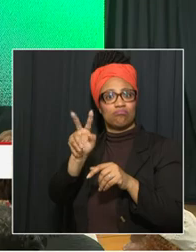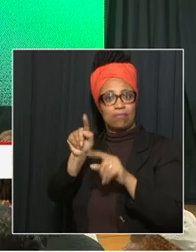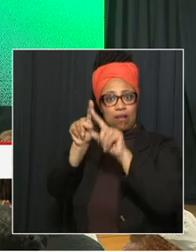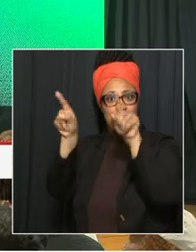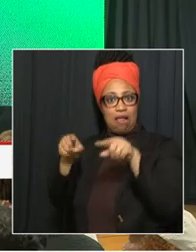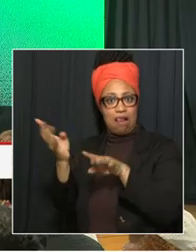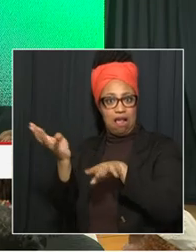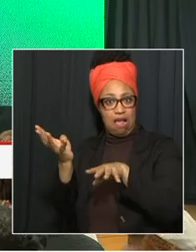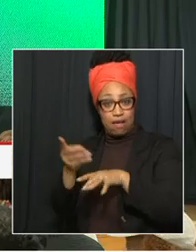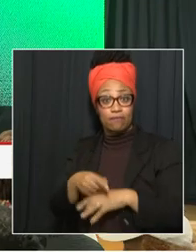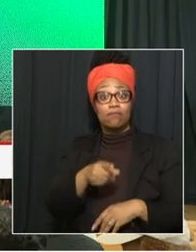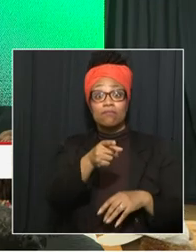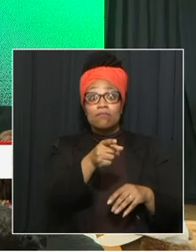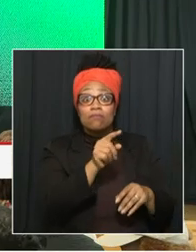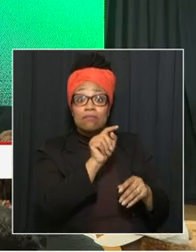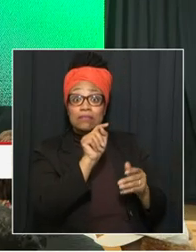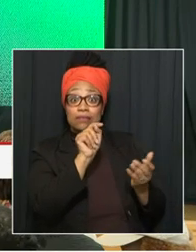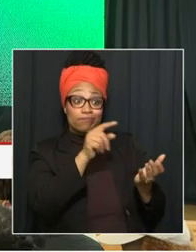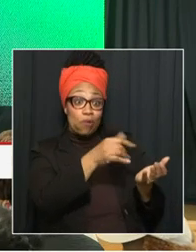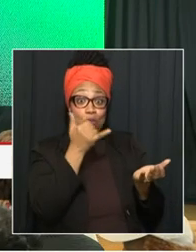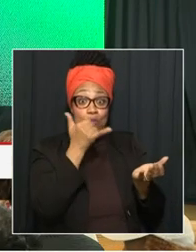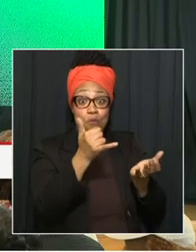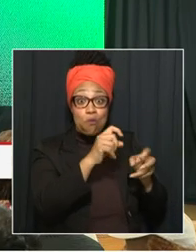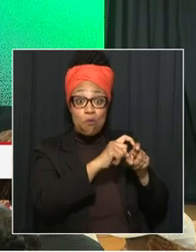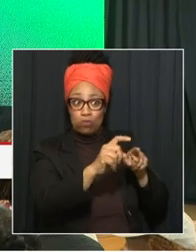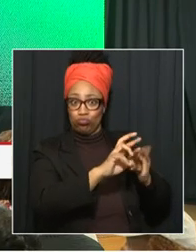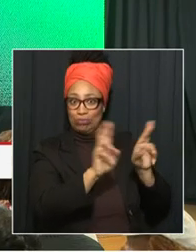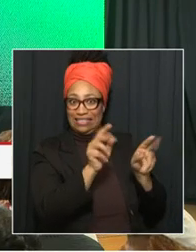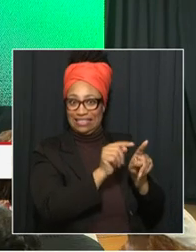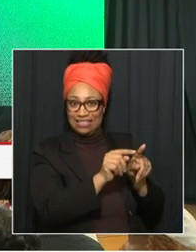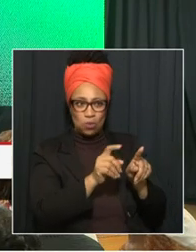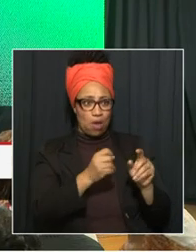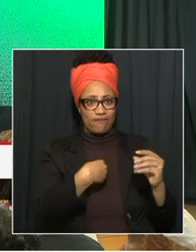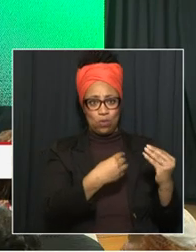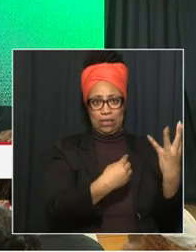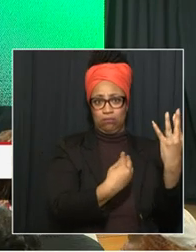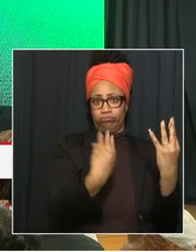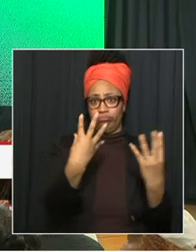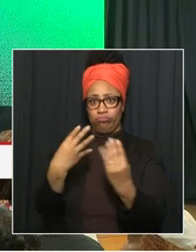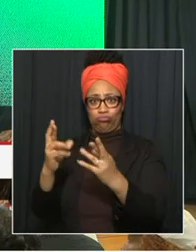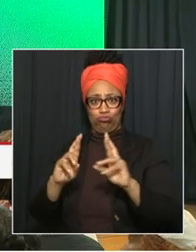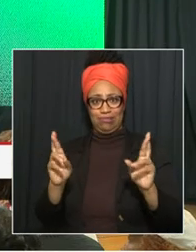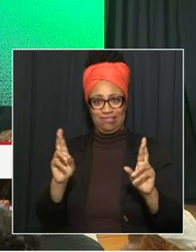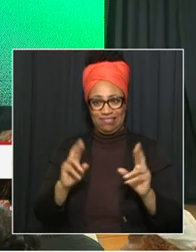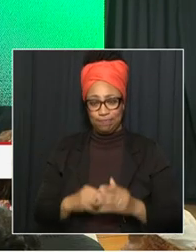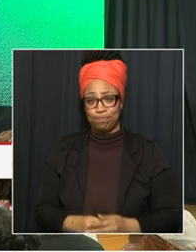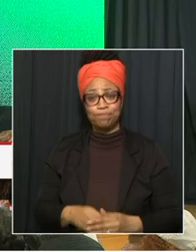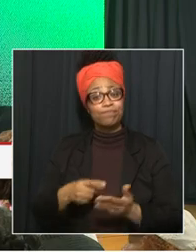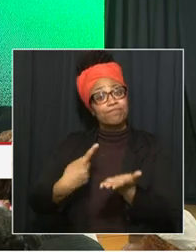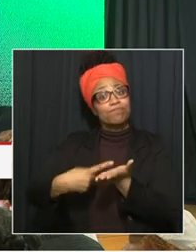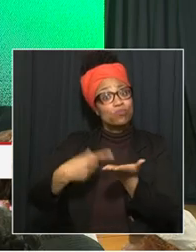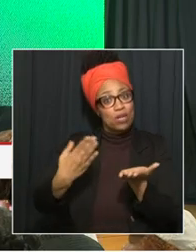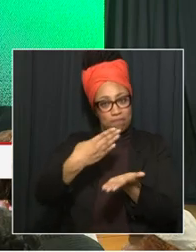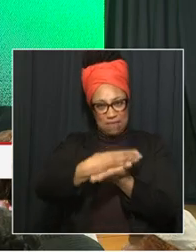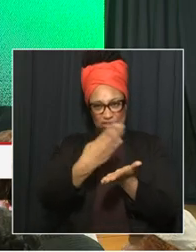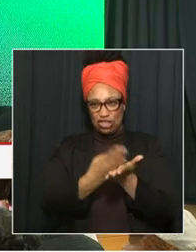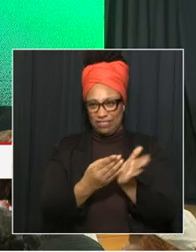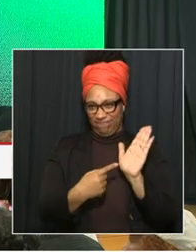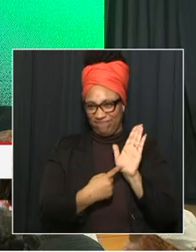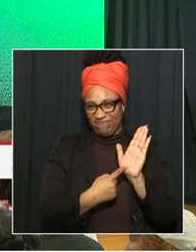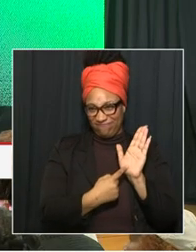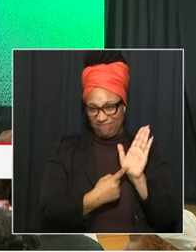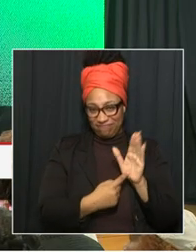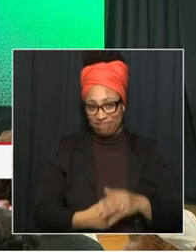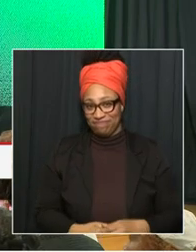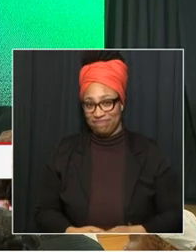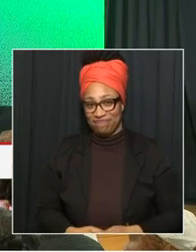question. So we're going to get started. But before we talk about the budget in particular, I want to introduce our director